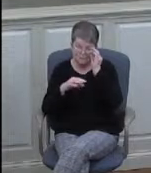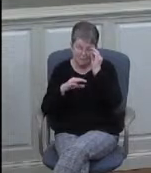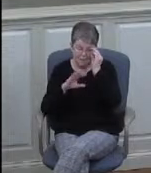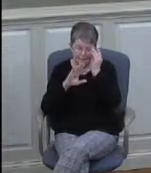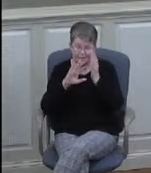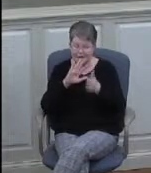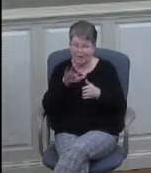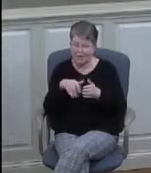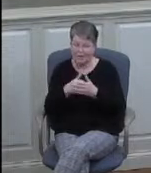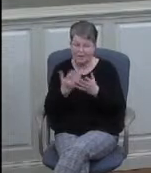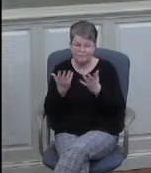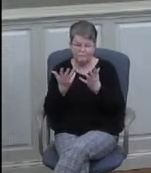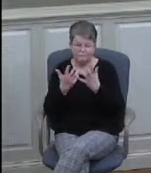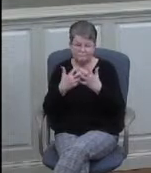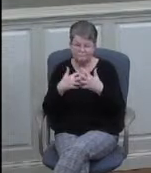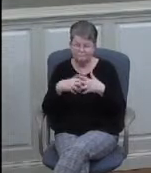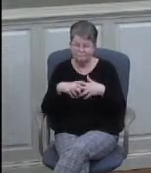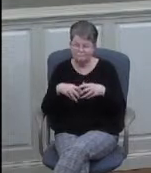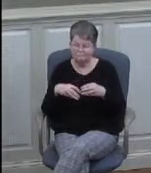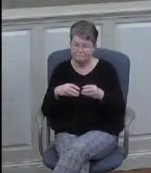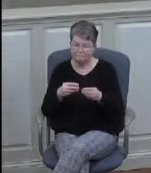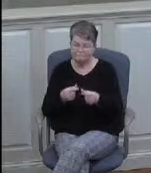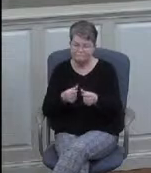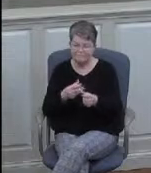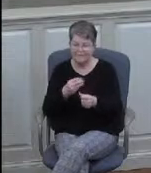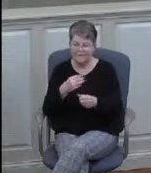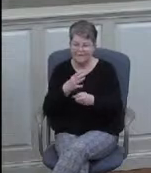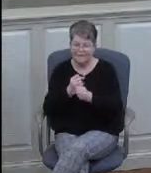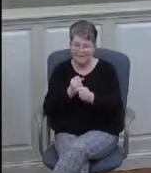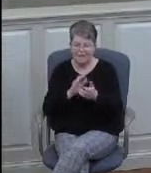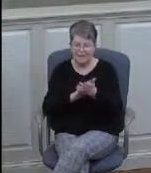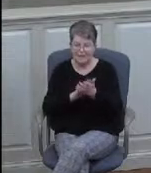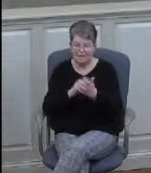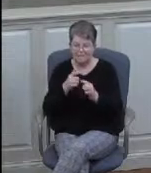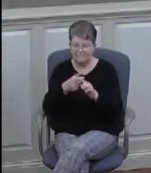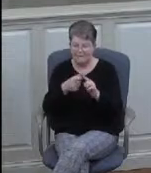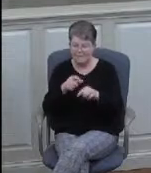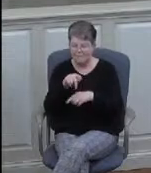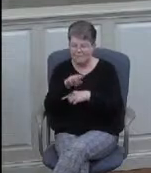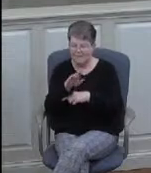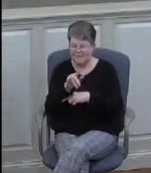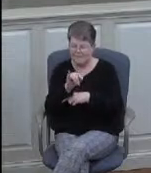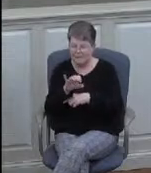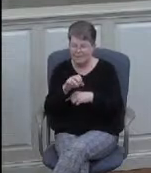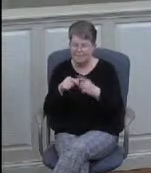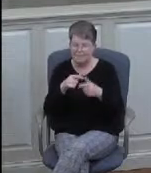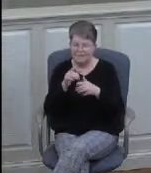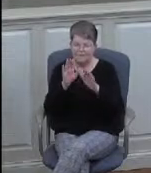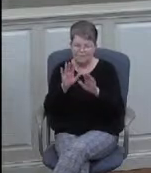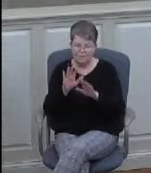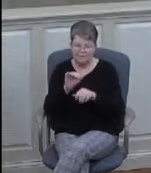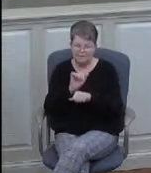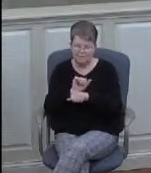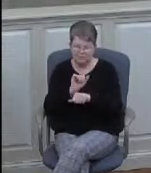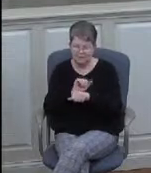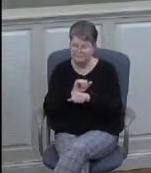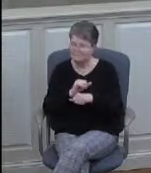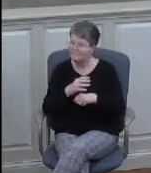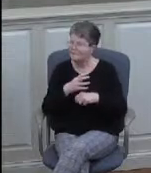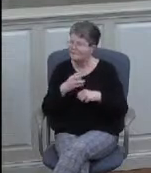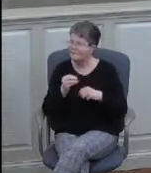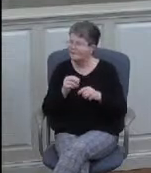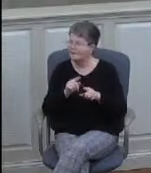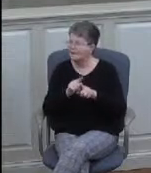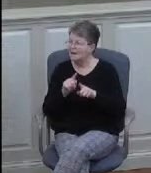seamlessly. And I also got compliments from the public about the great job that they did. And I've